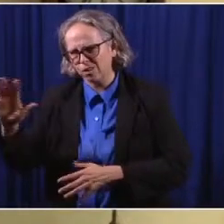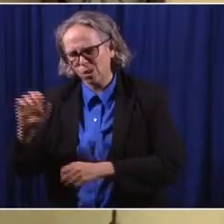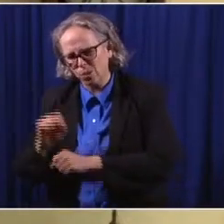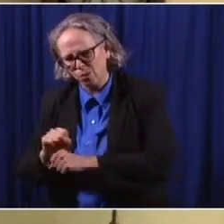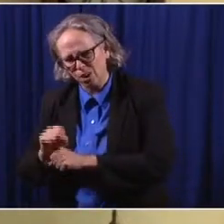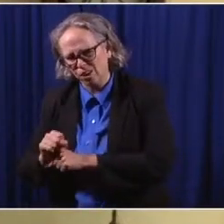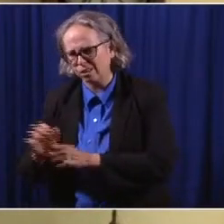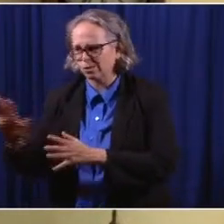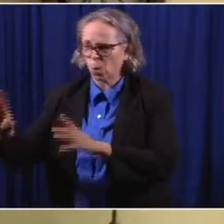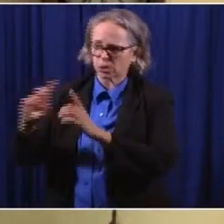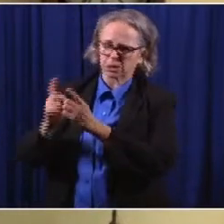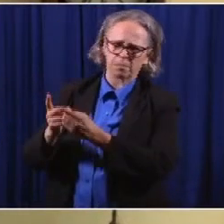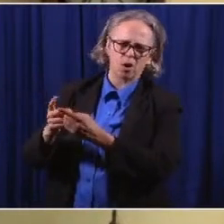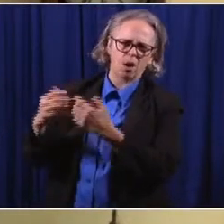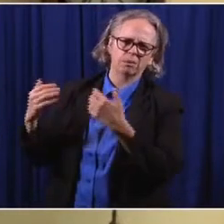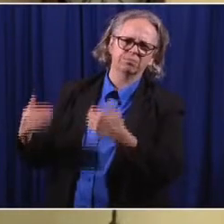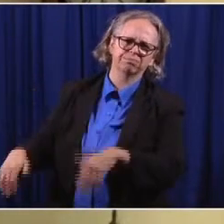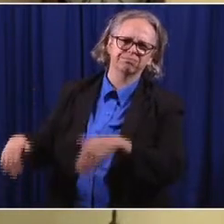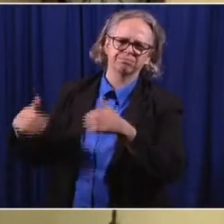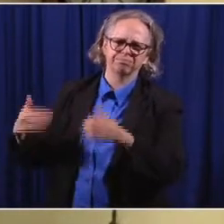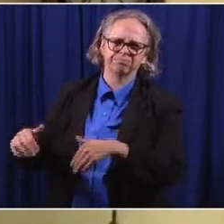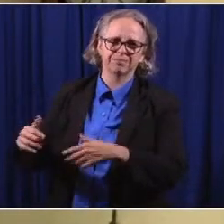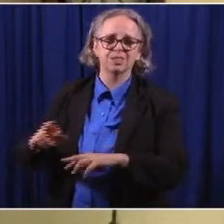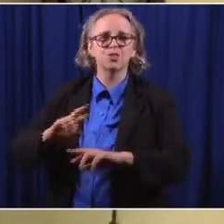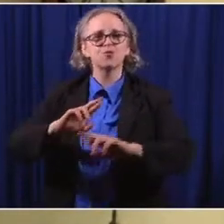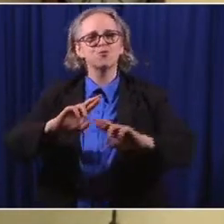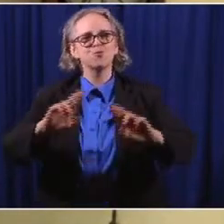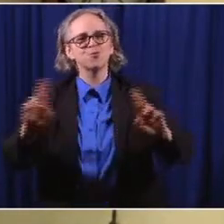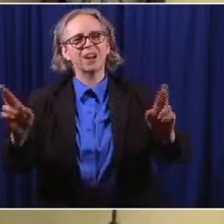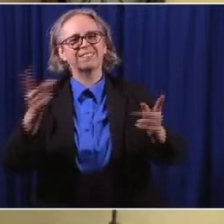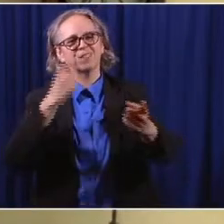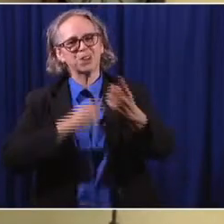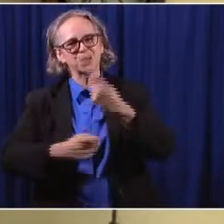work. We'll go now to questions.